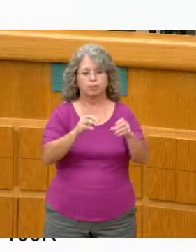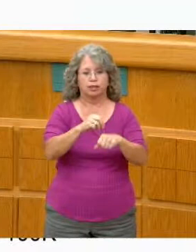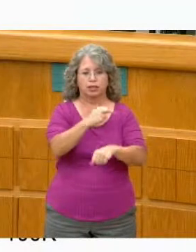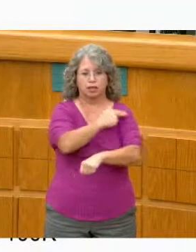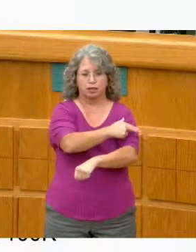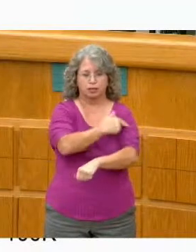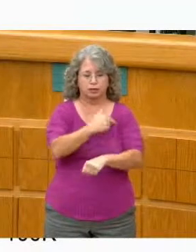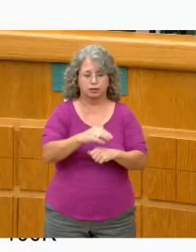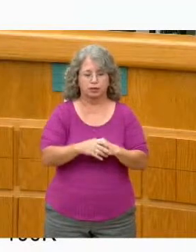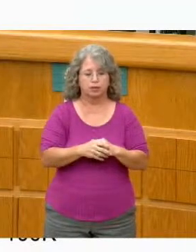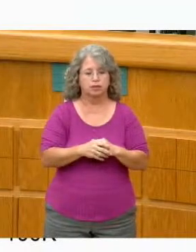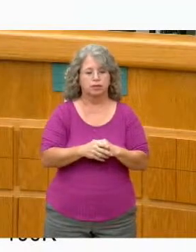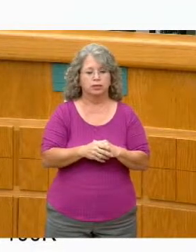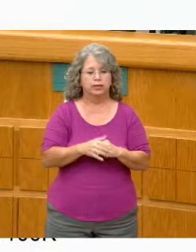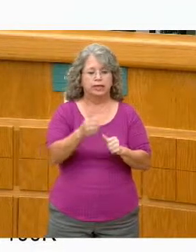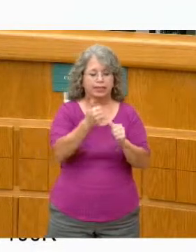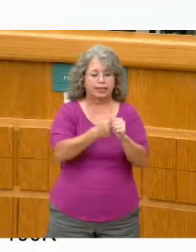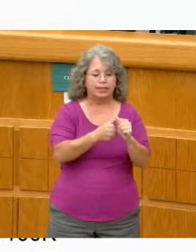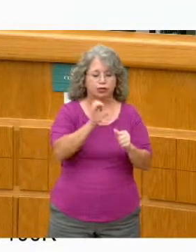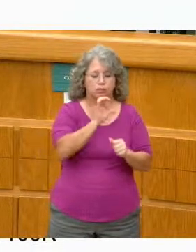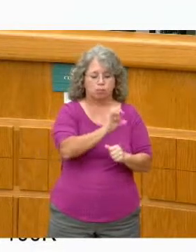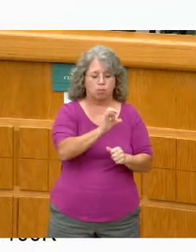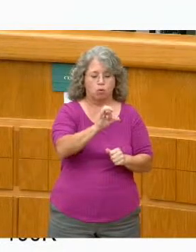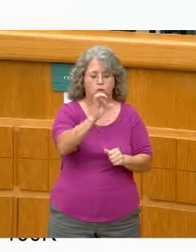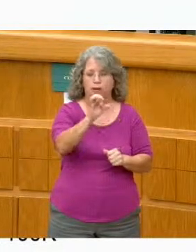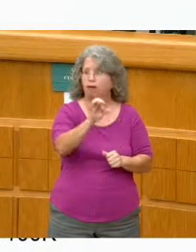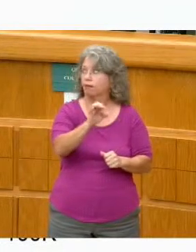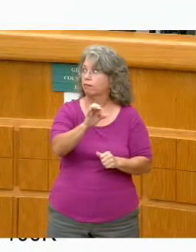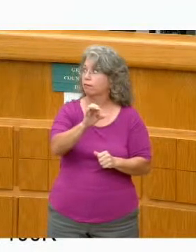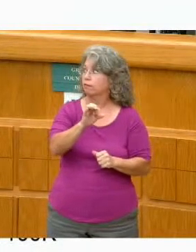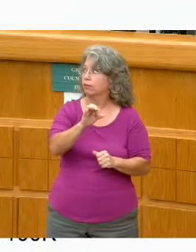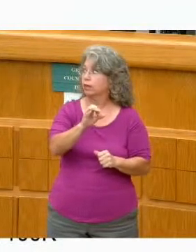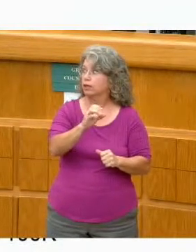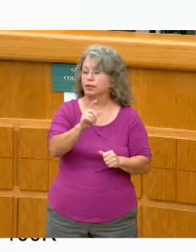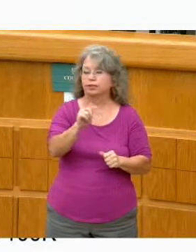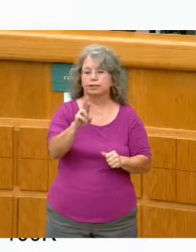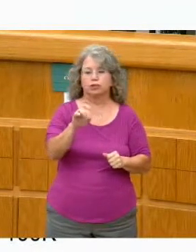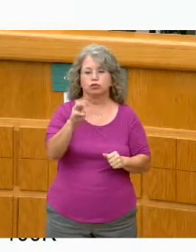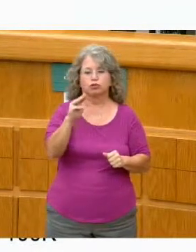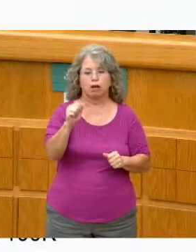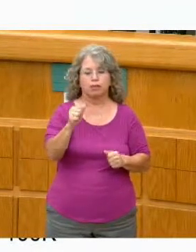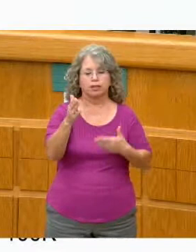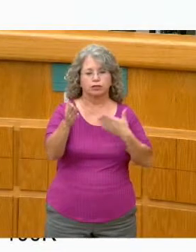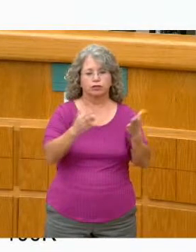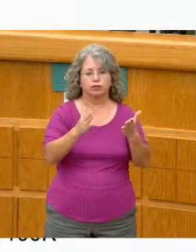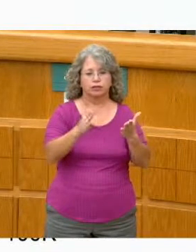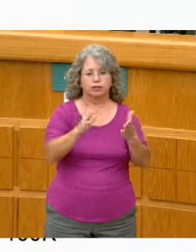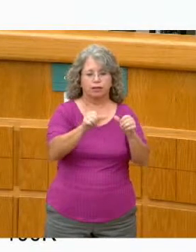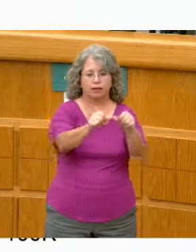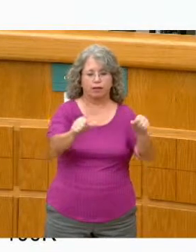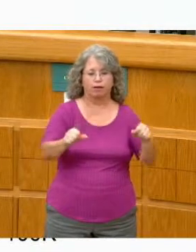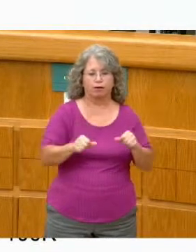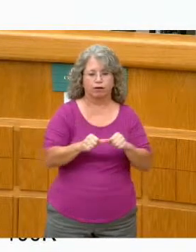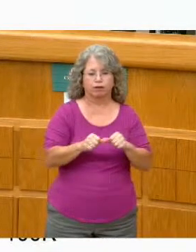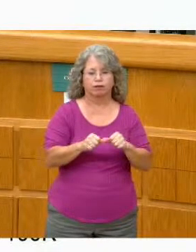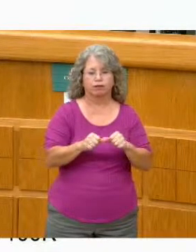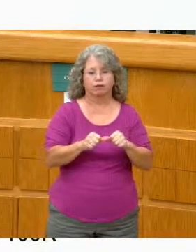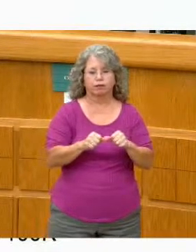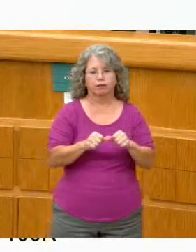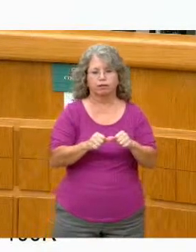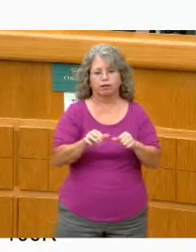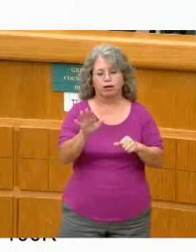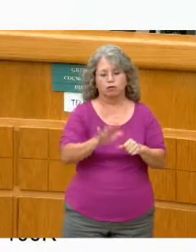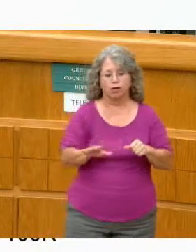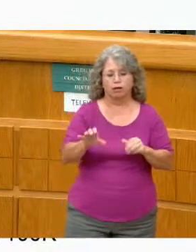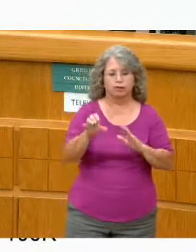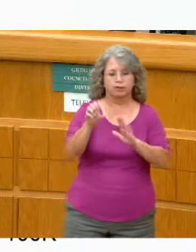hospital. It's not new hospitalizations. Each one of these points is a trauma service area. The Coastal Bend is one of the trauma